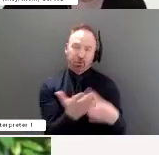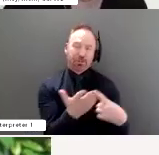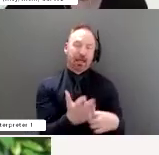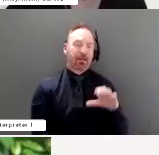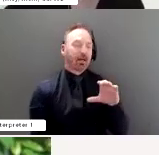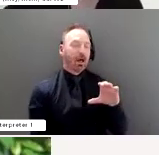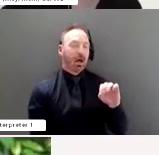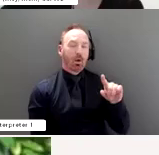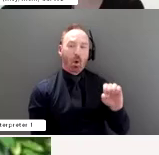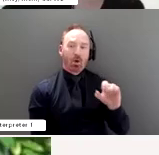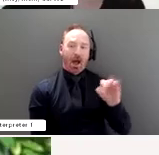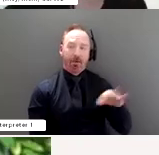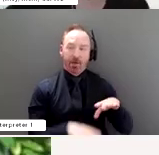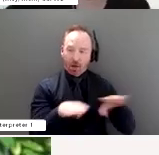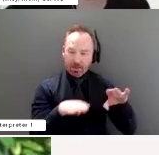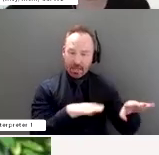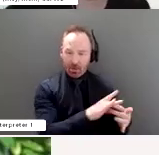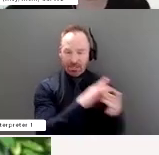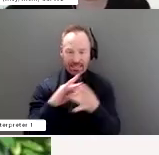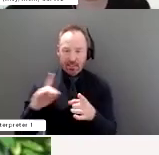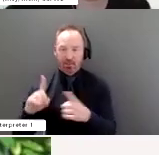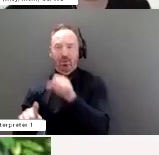of conduct.